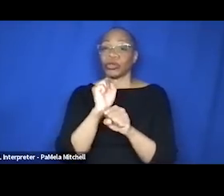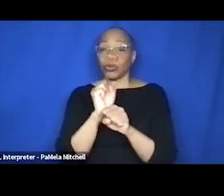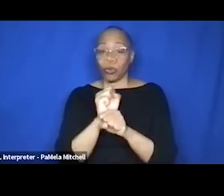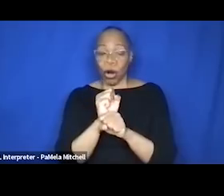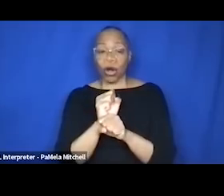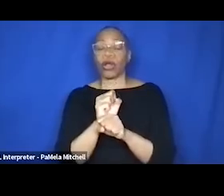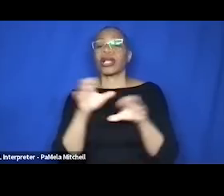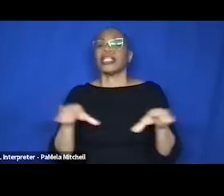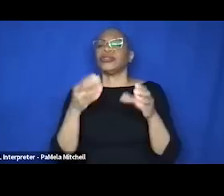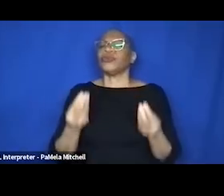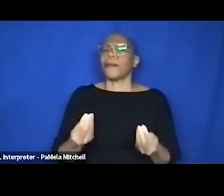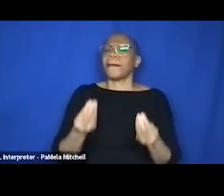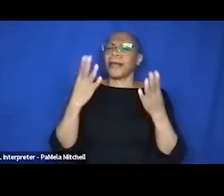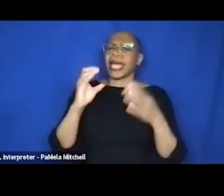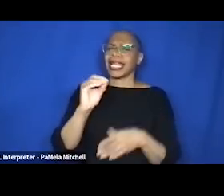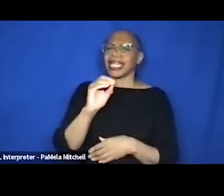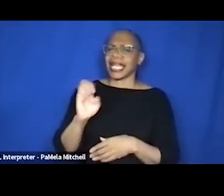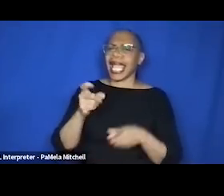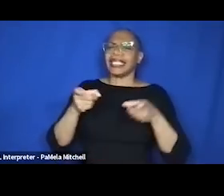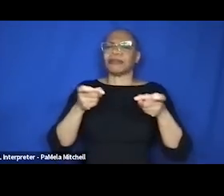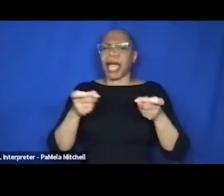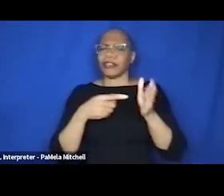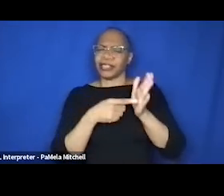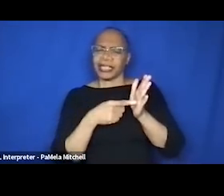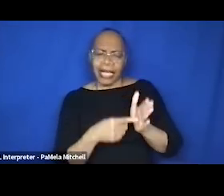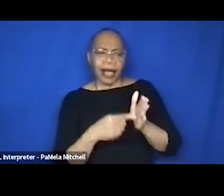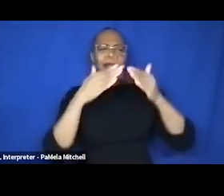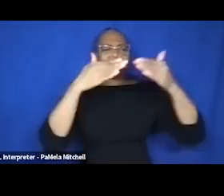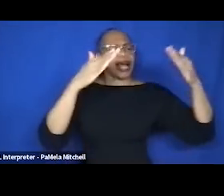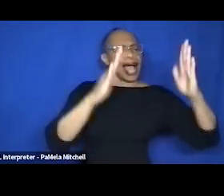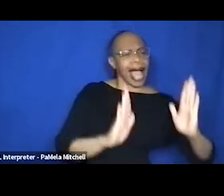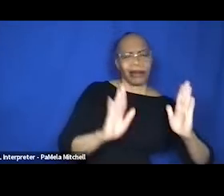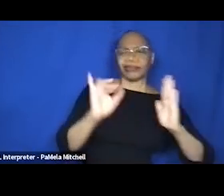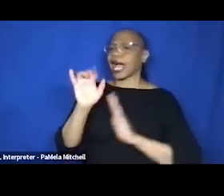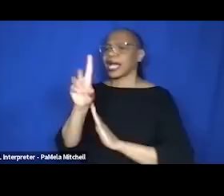the housing and just getting their IDs and helping them get